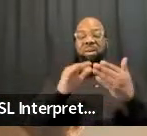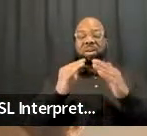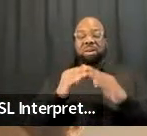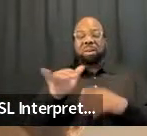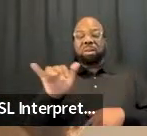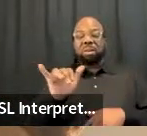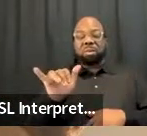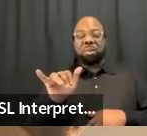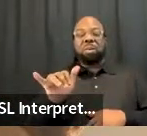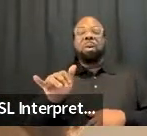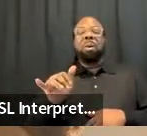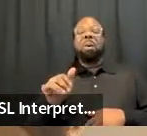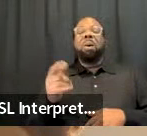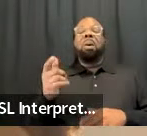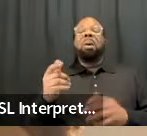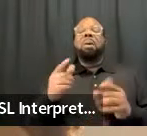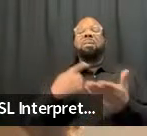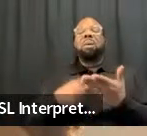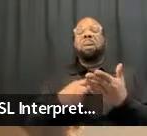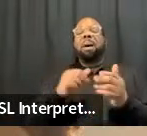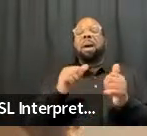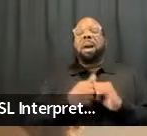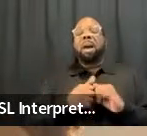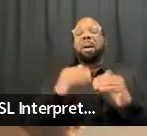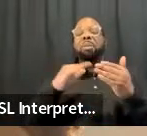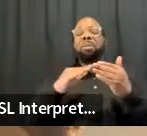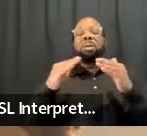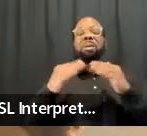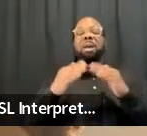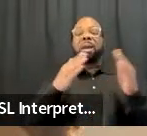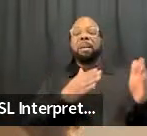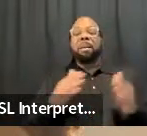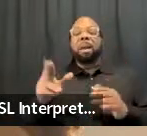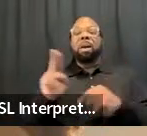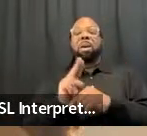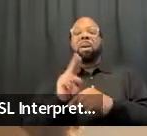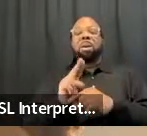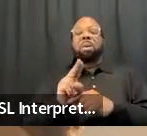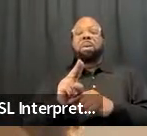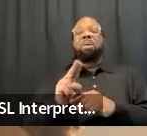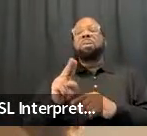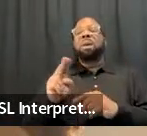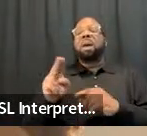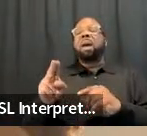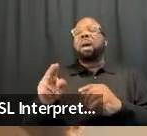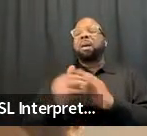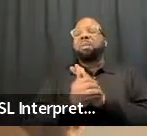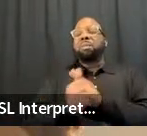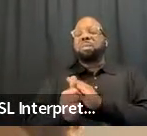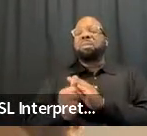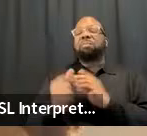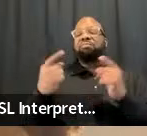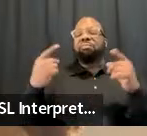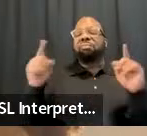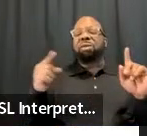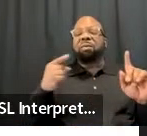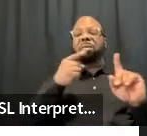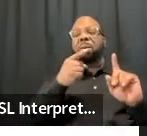talking about how we can use here at the City Planning our tools to promote this goal. Next slide.